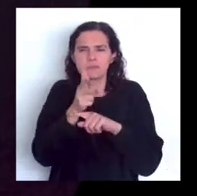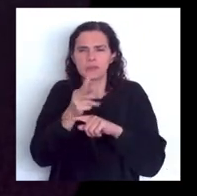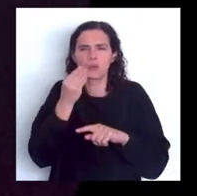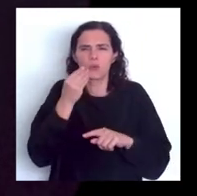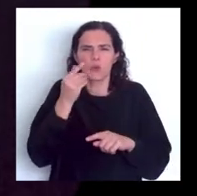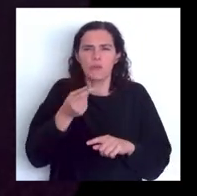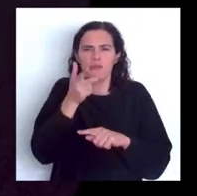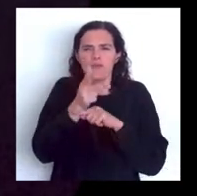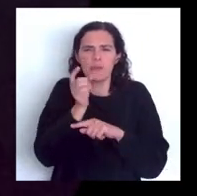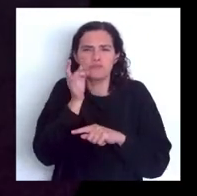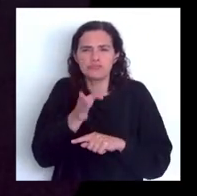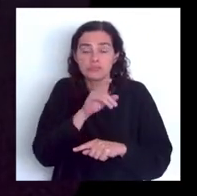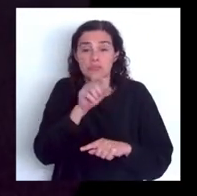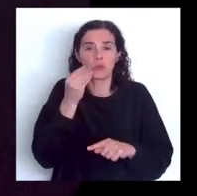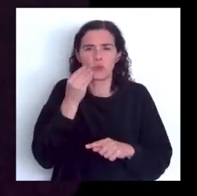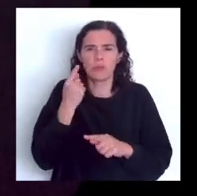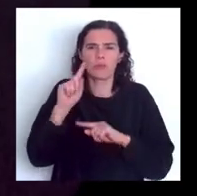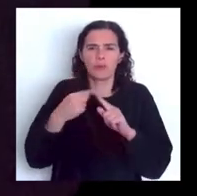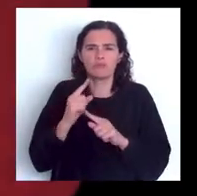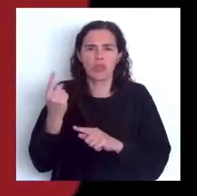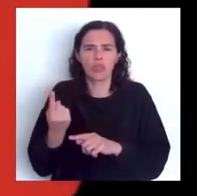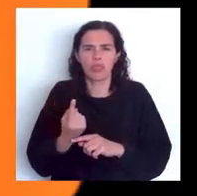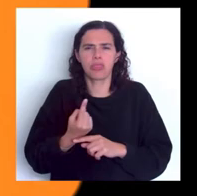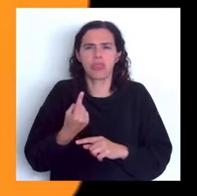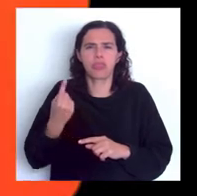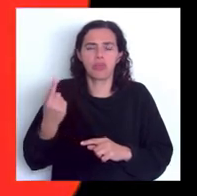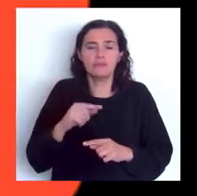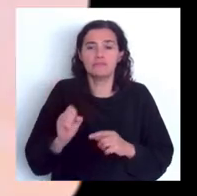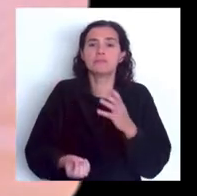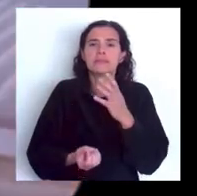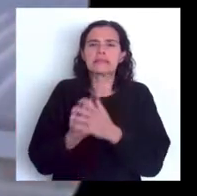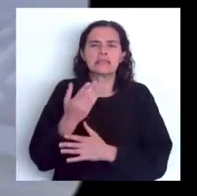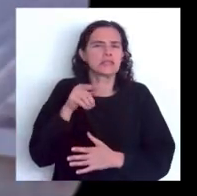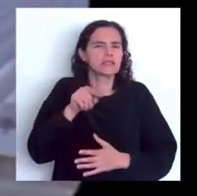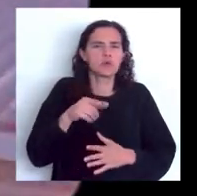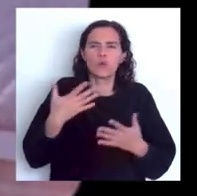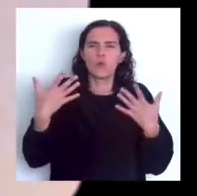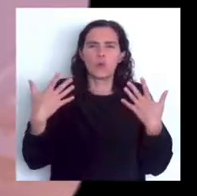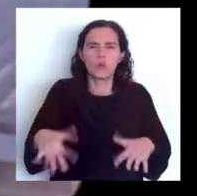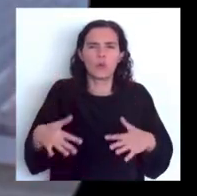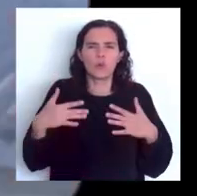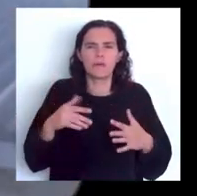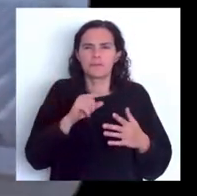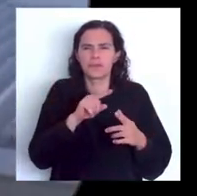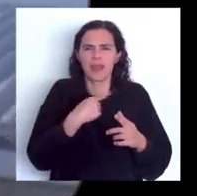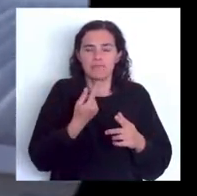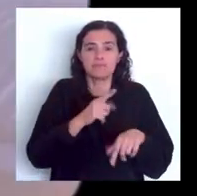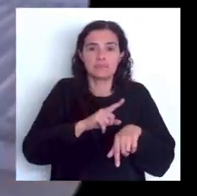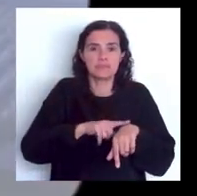high speed, the way they created this slow motion, actually create one of the